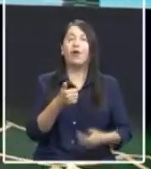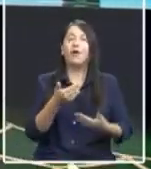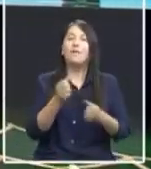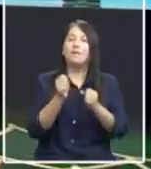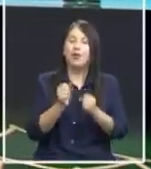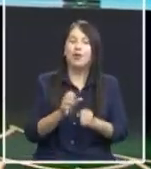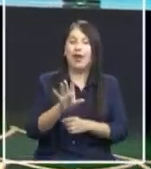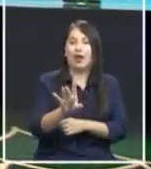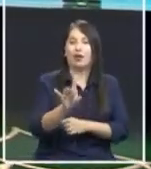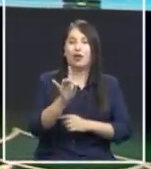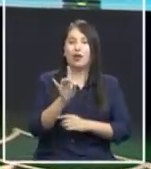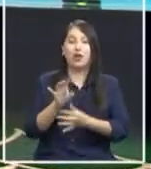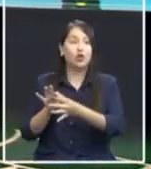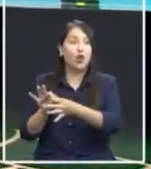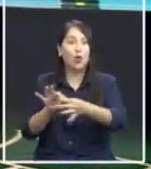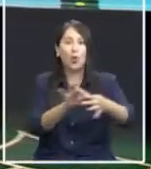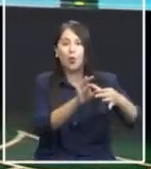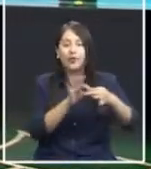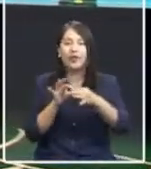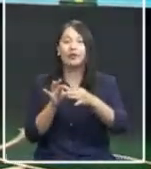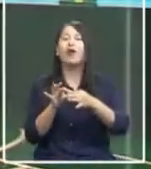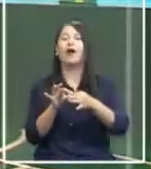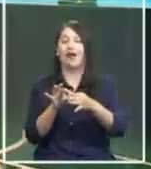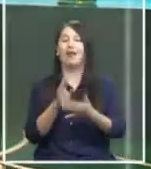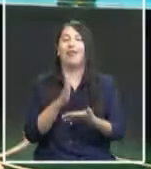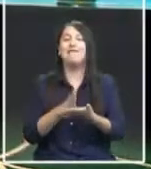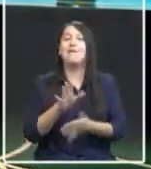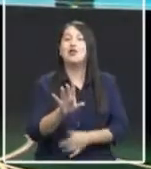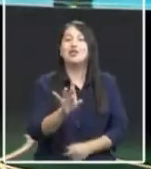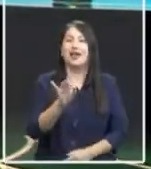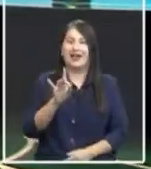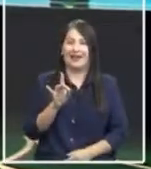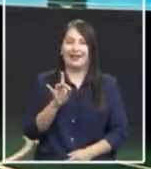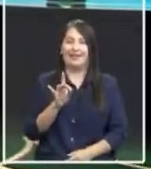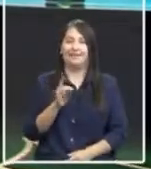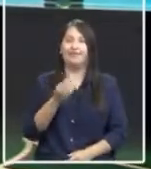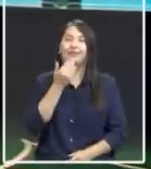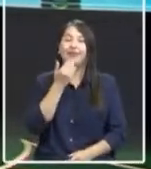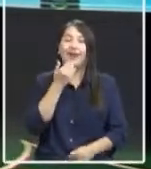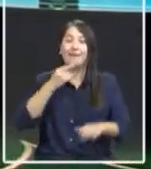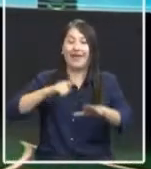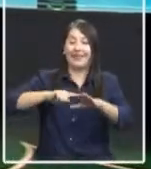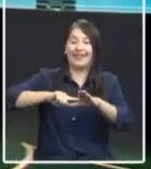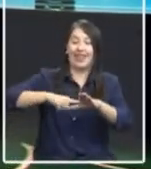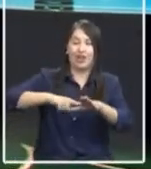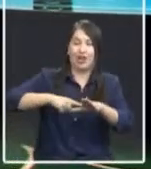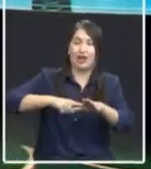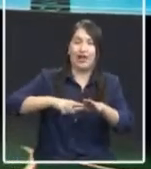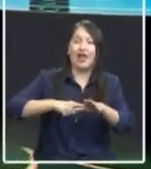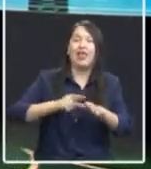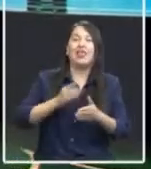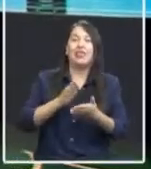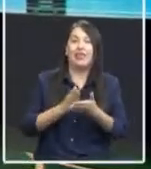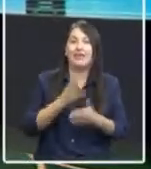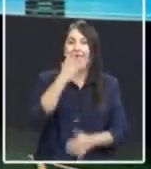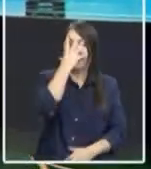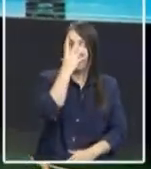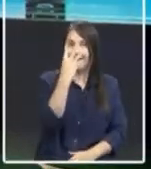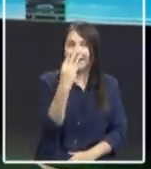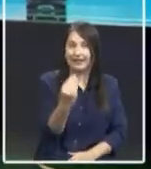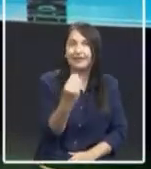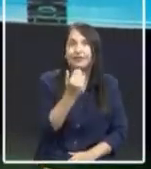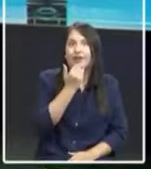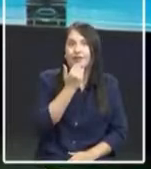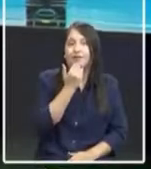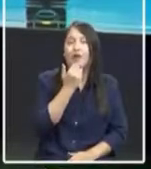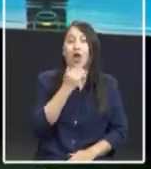yet, technologically, we somehow have to make the future tractable as well. Some things about the future have to be managed, and they have to be